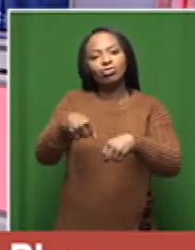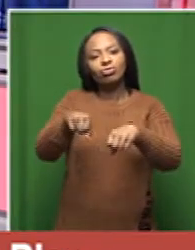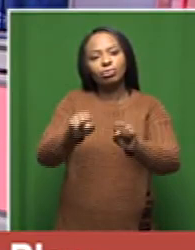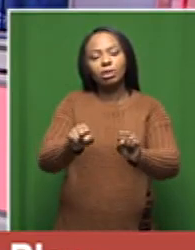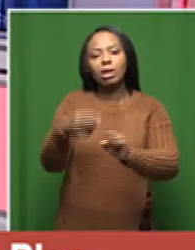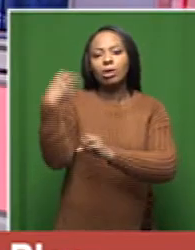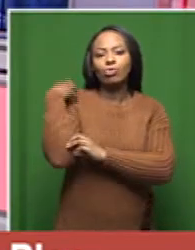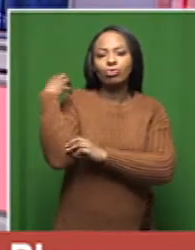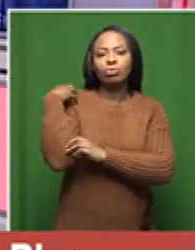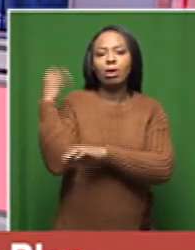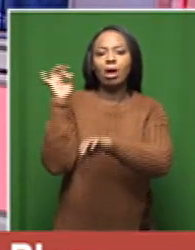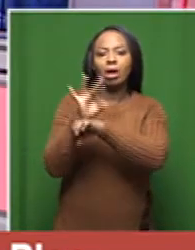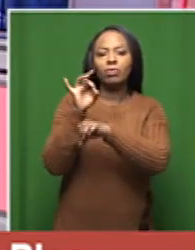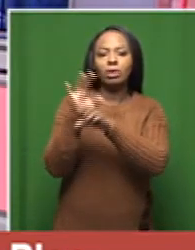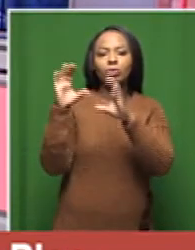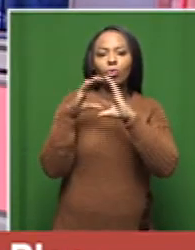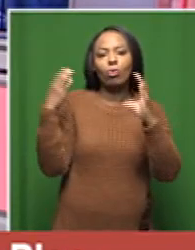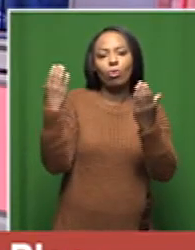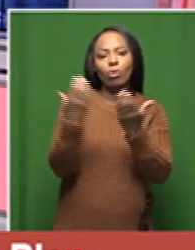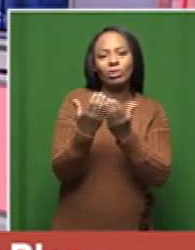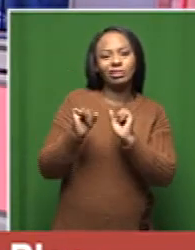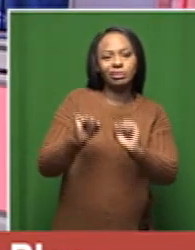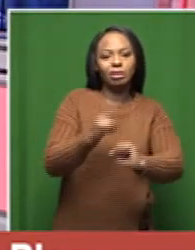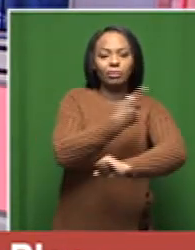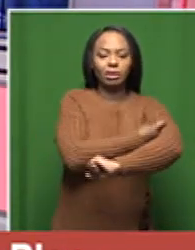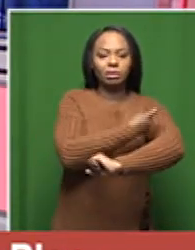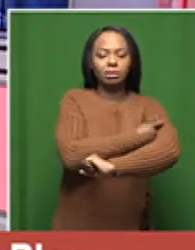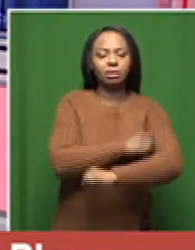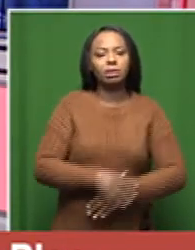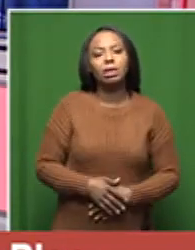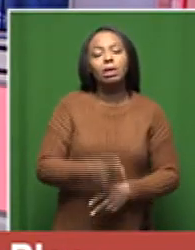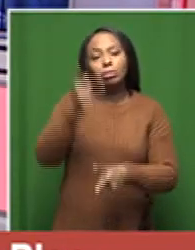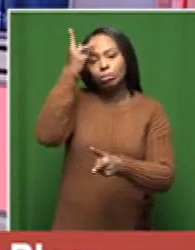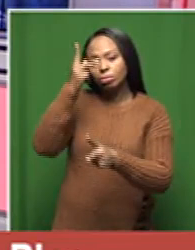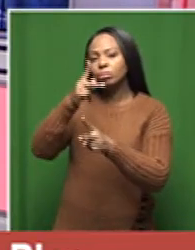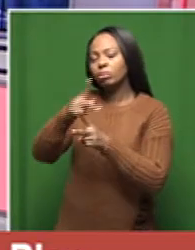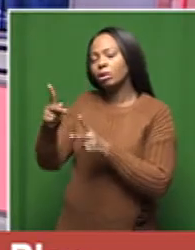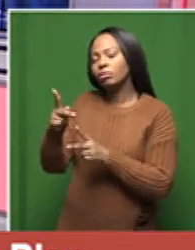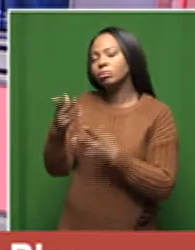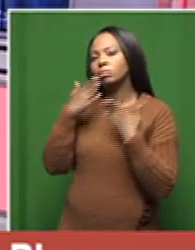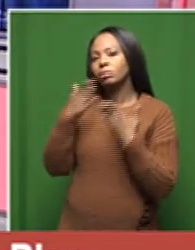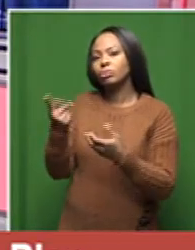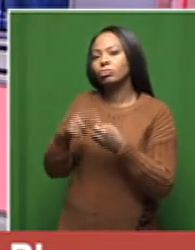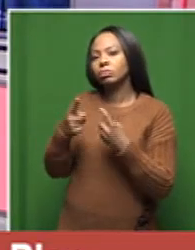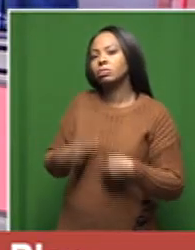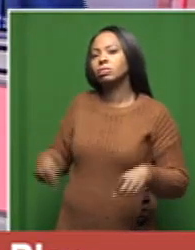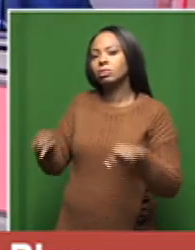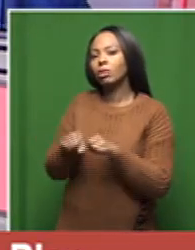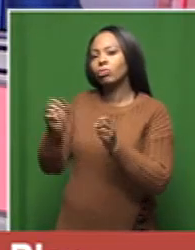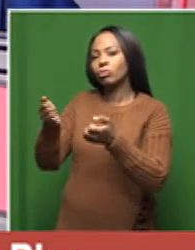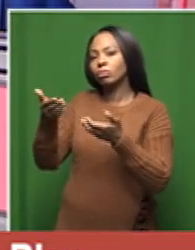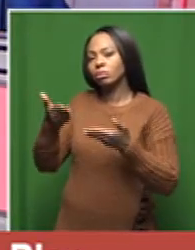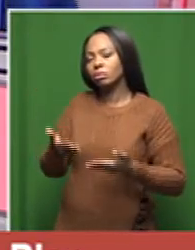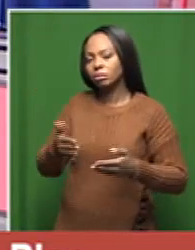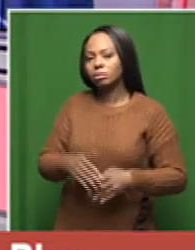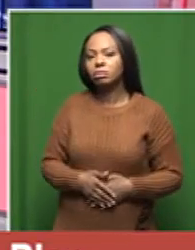Ministerial Advisory Committee on Vaccines. Prof, good to have you on the program again. Welcome to you. Thanks very much,